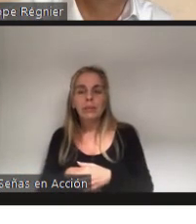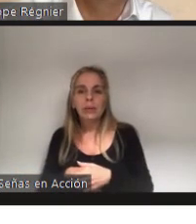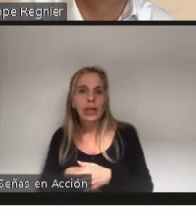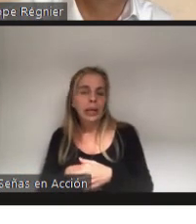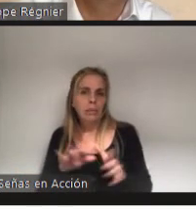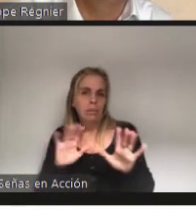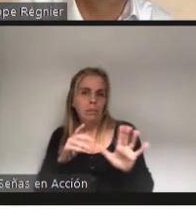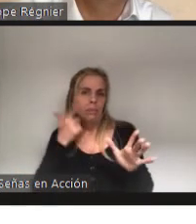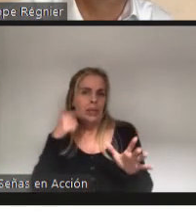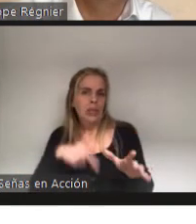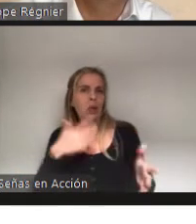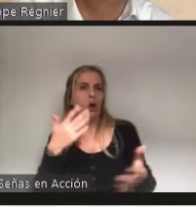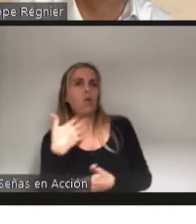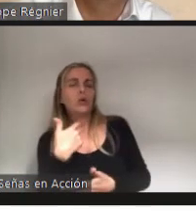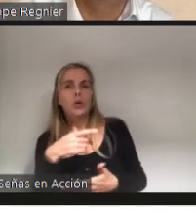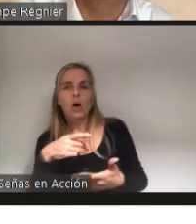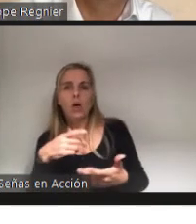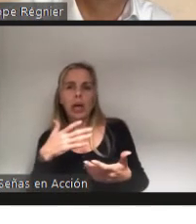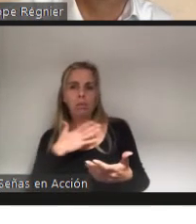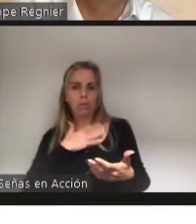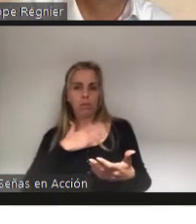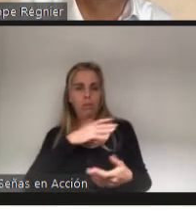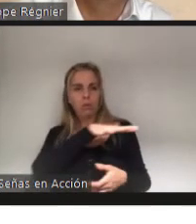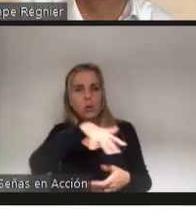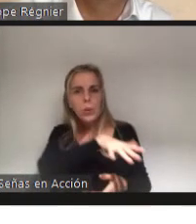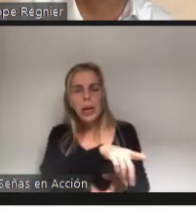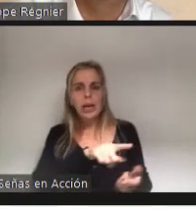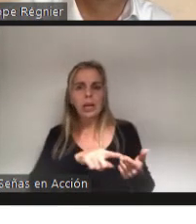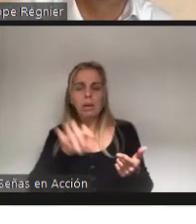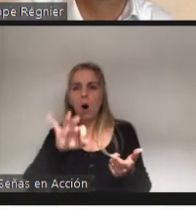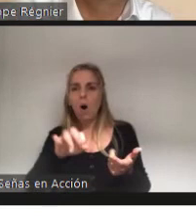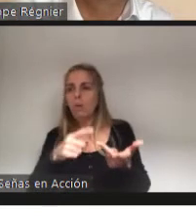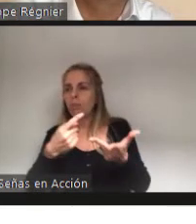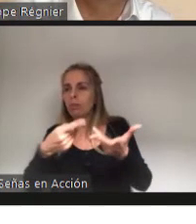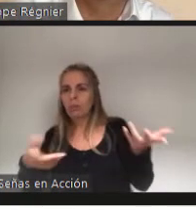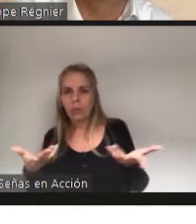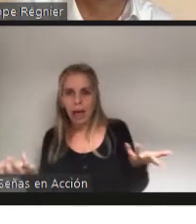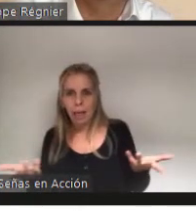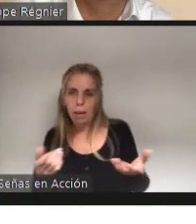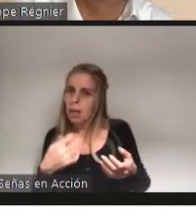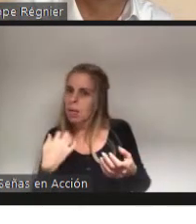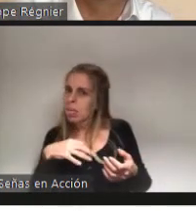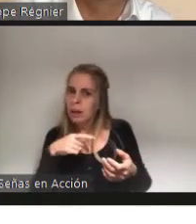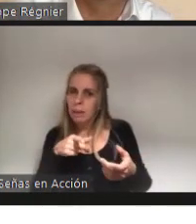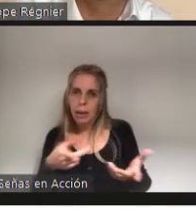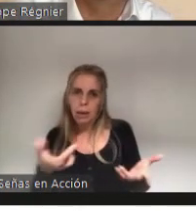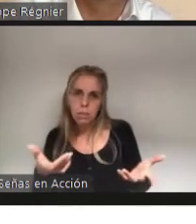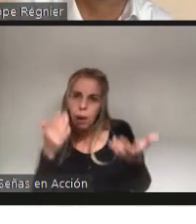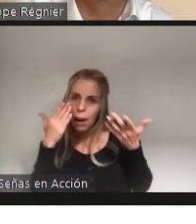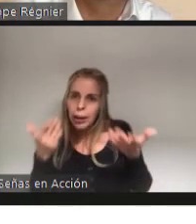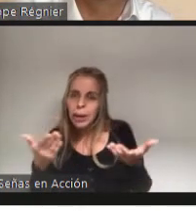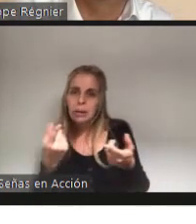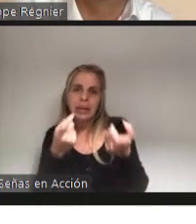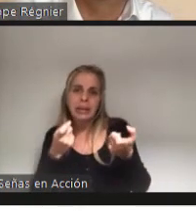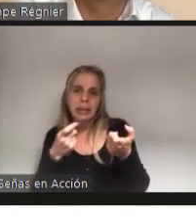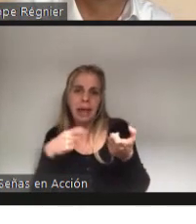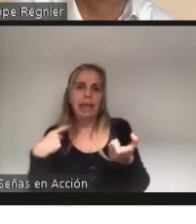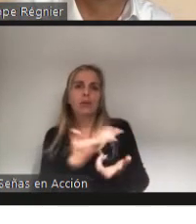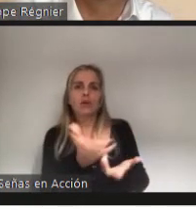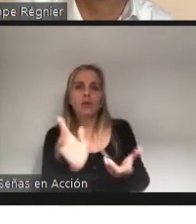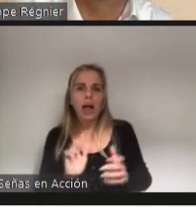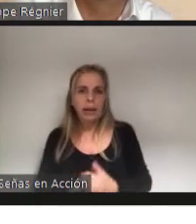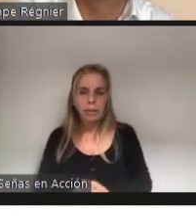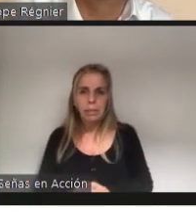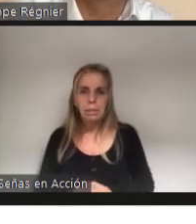happen without any discourse on sovereignty or identification, talking about specific